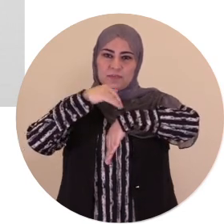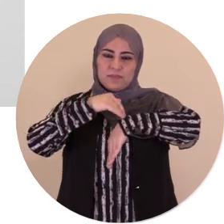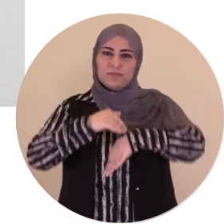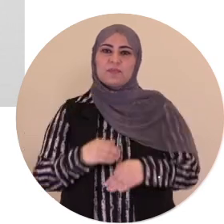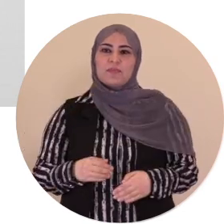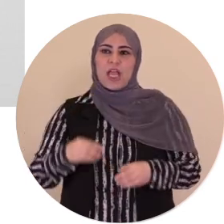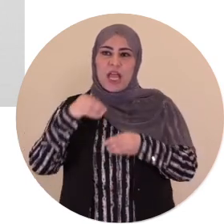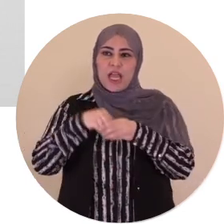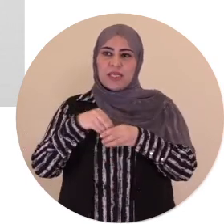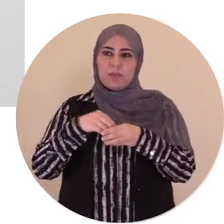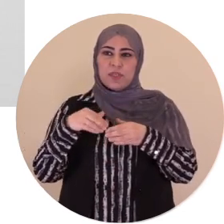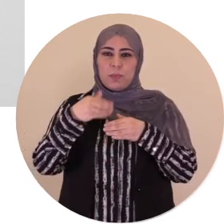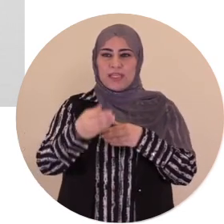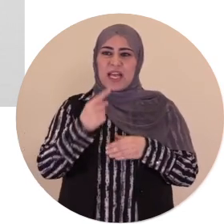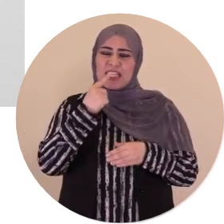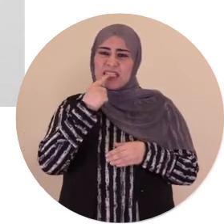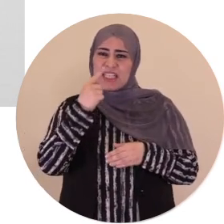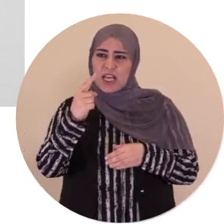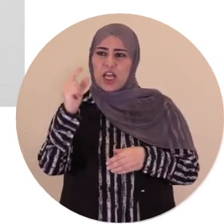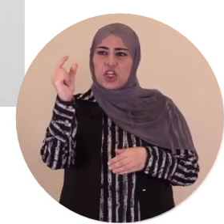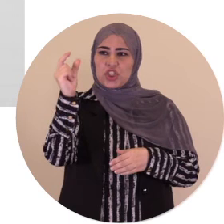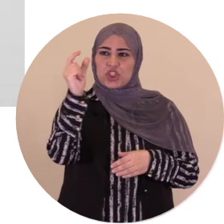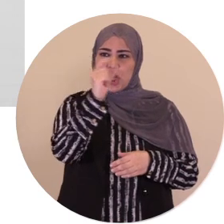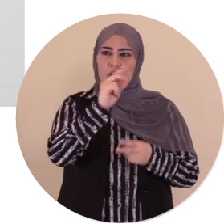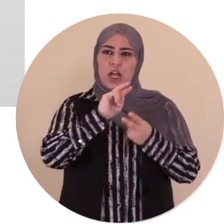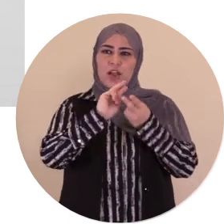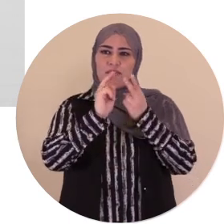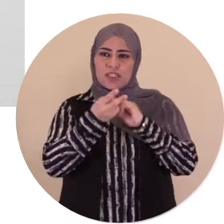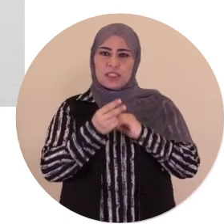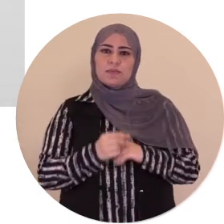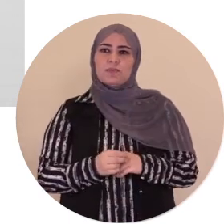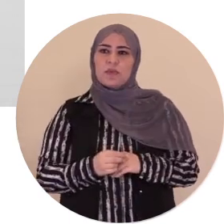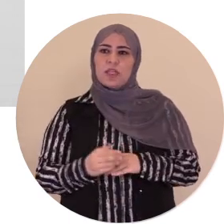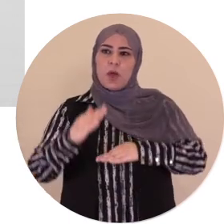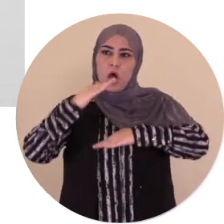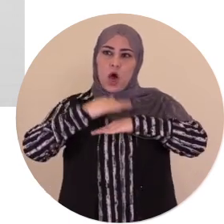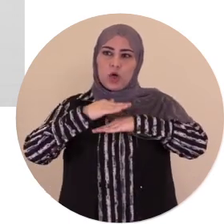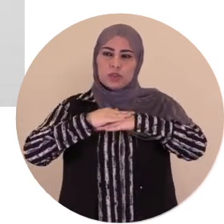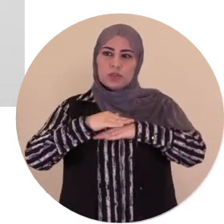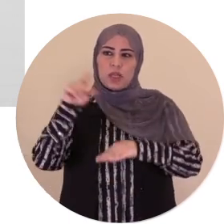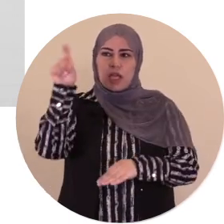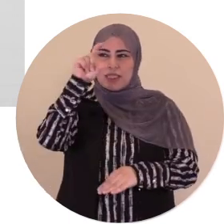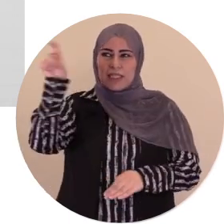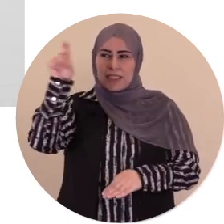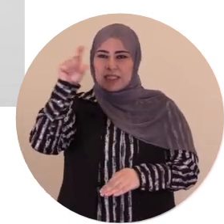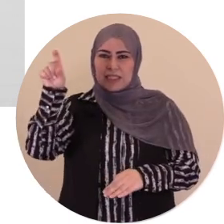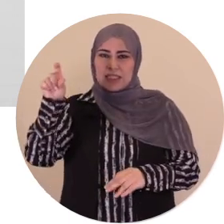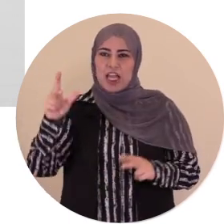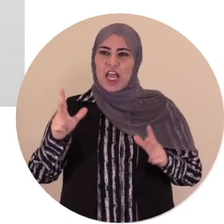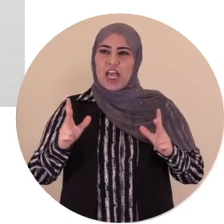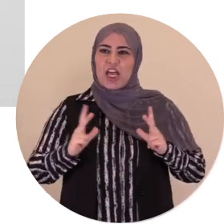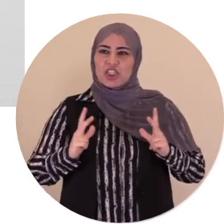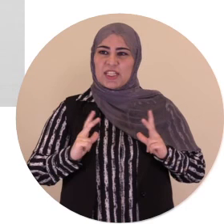centuries, times, and times of day. Here you have some examples. On is used for days, dates, and specific holiday